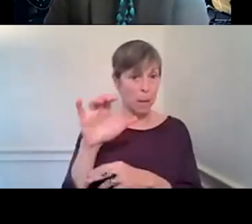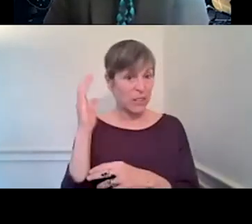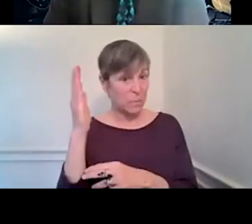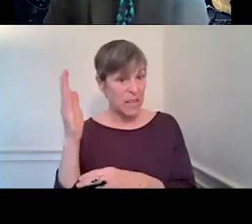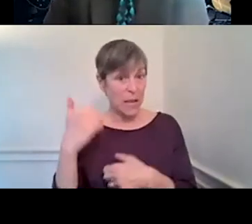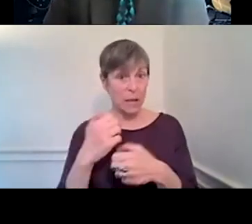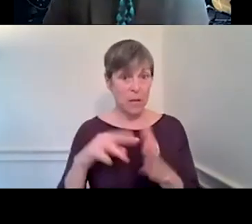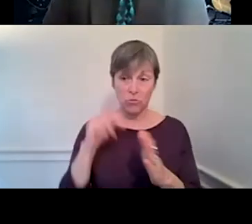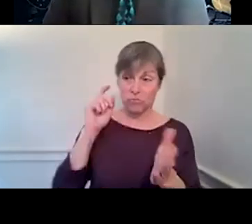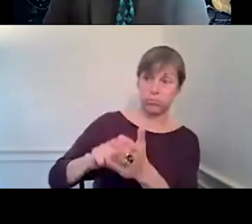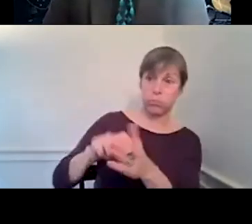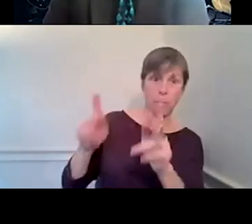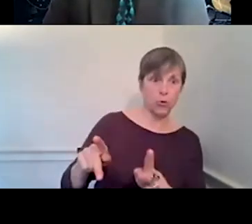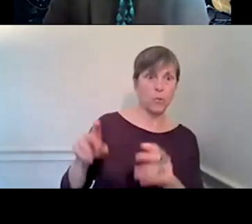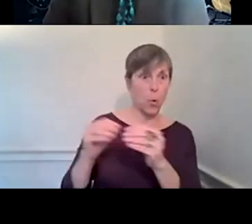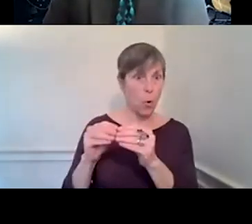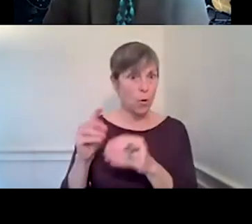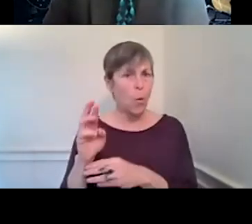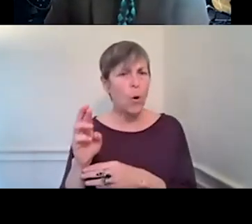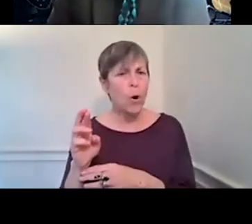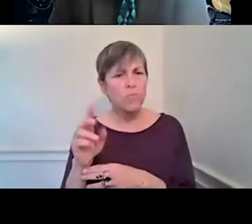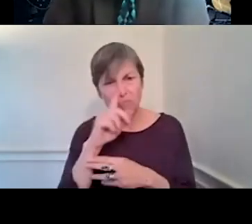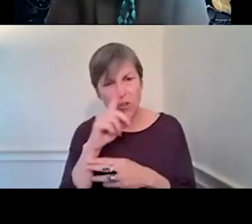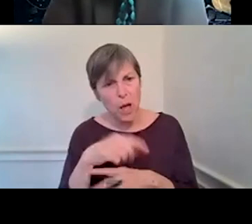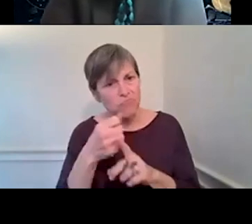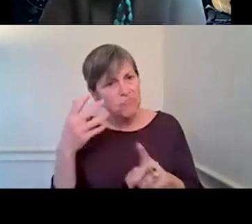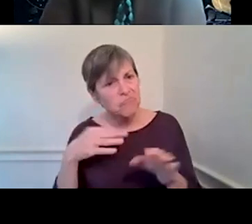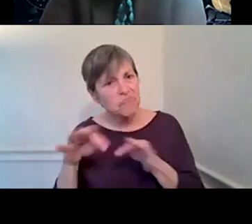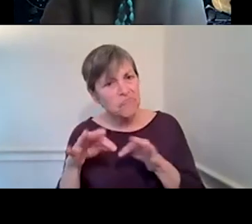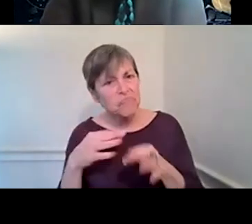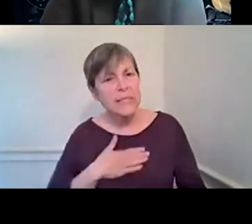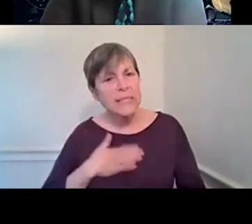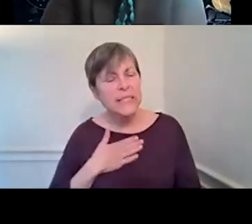about, or if you could expand on that a little?